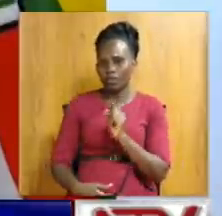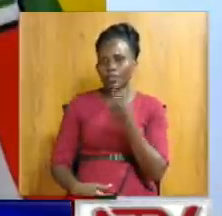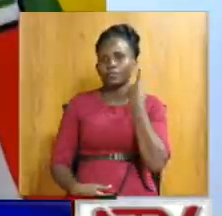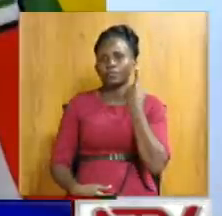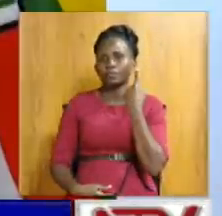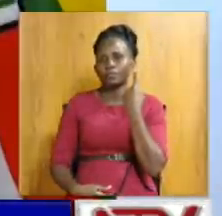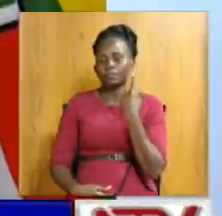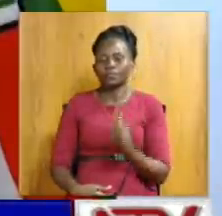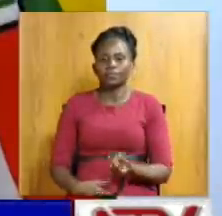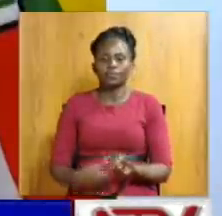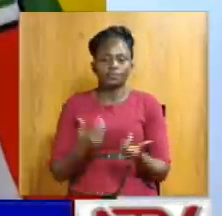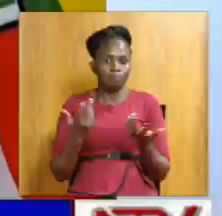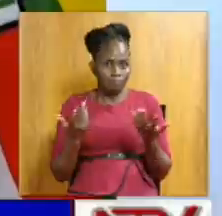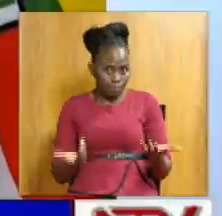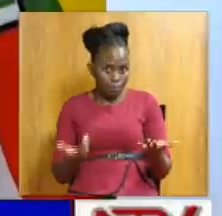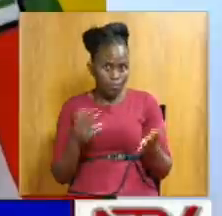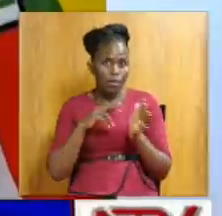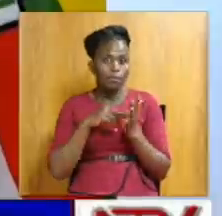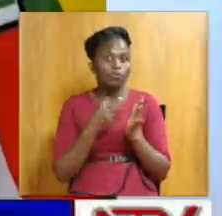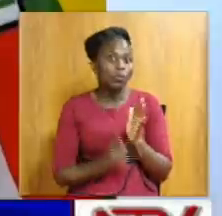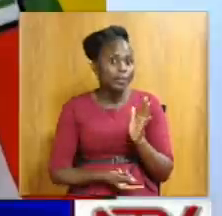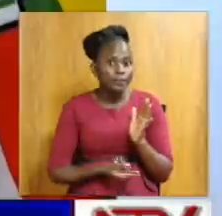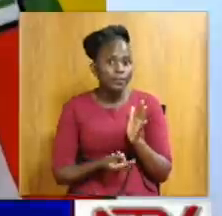So the